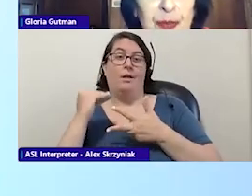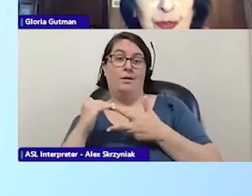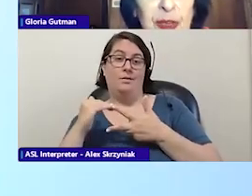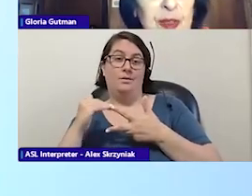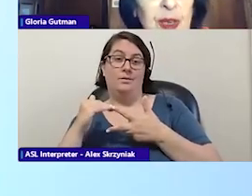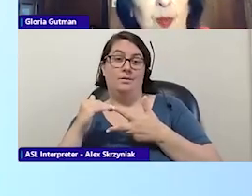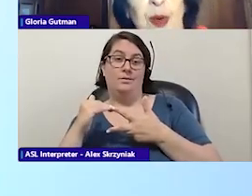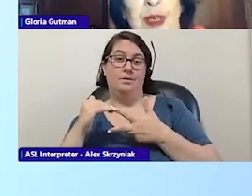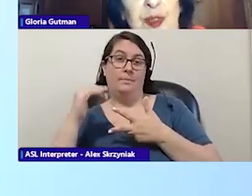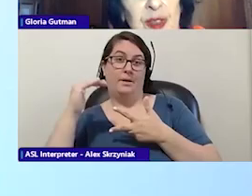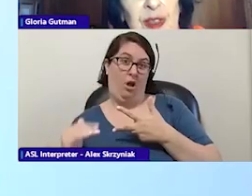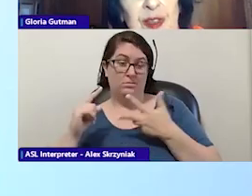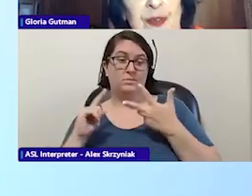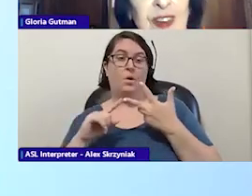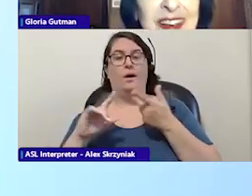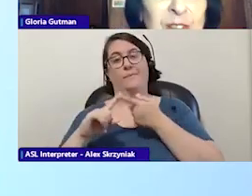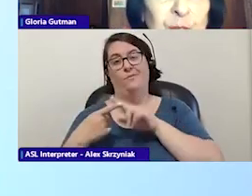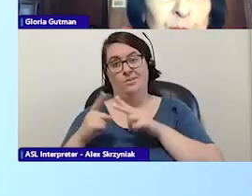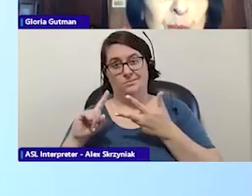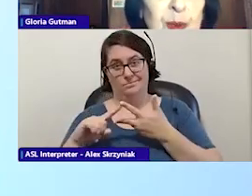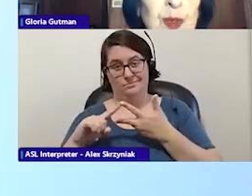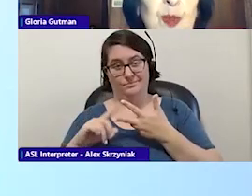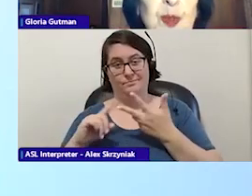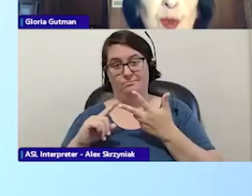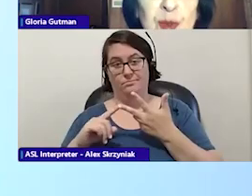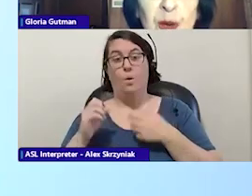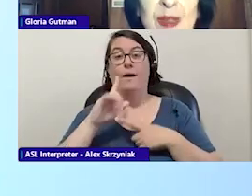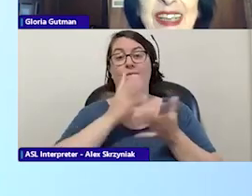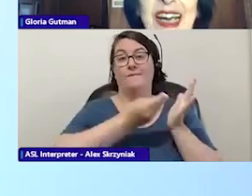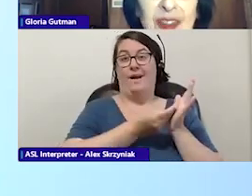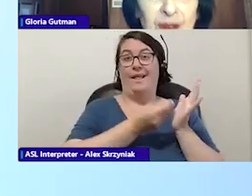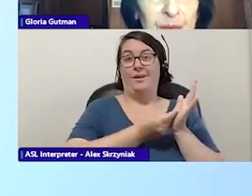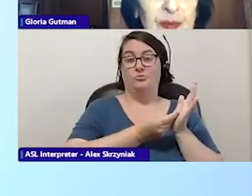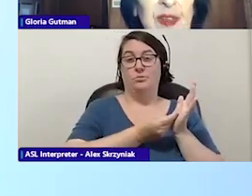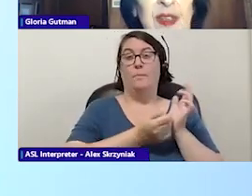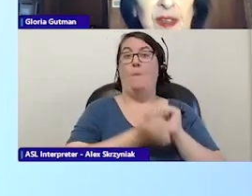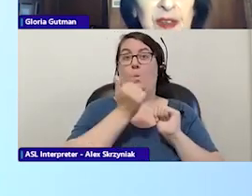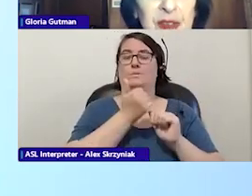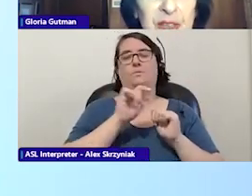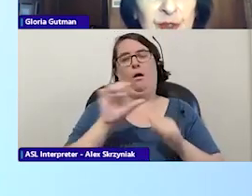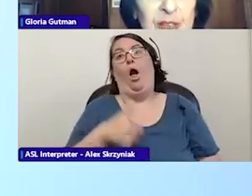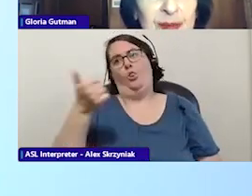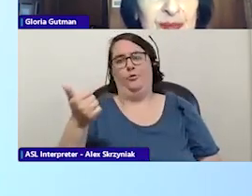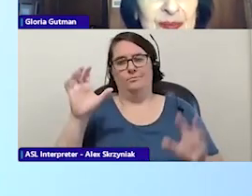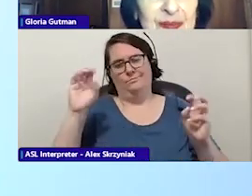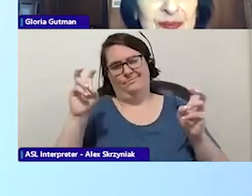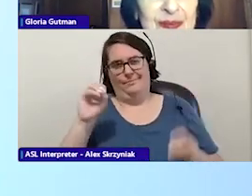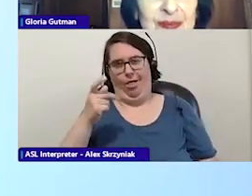or a friend, whereas in the case of financial abuse, it was most commonly other. Next